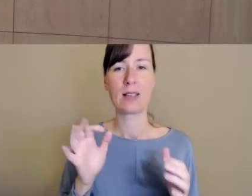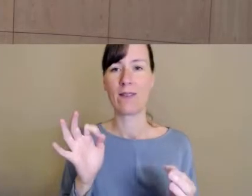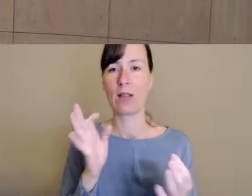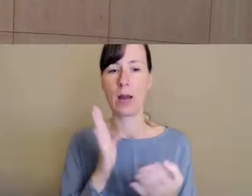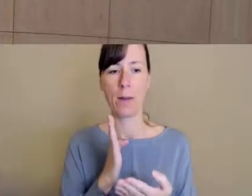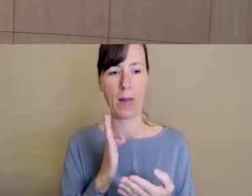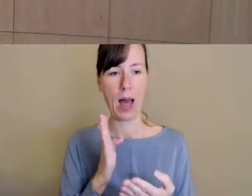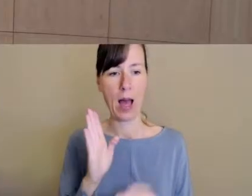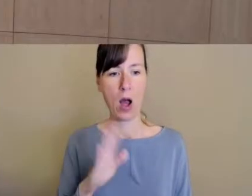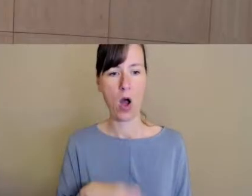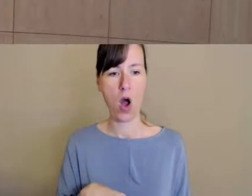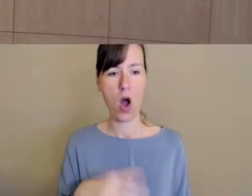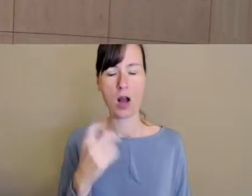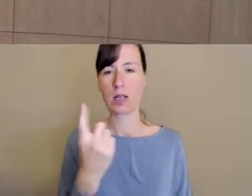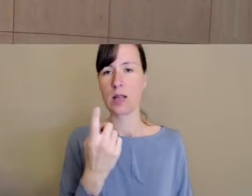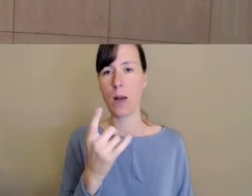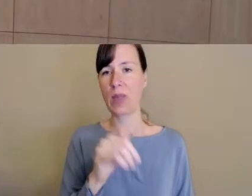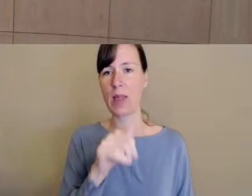on the agenda?